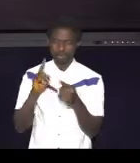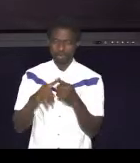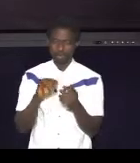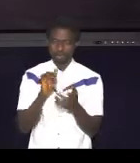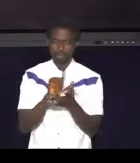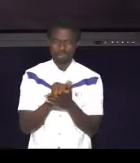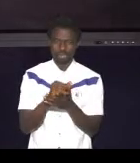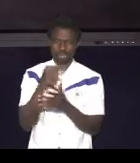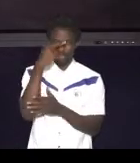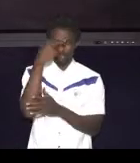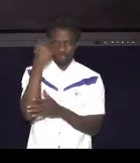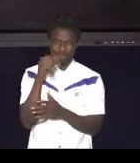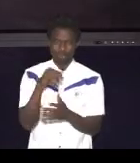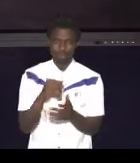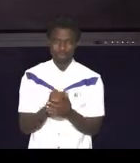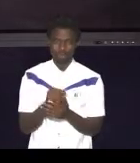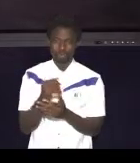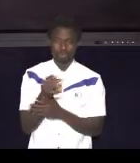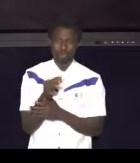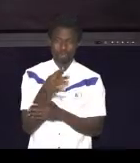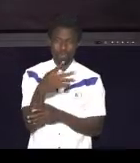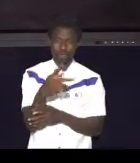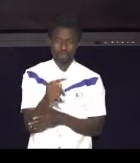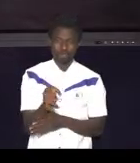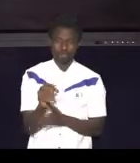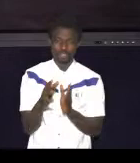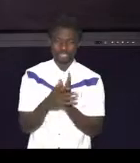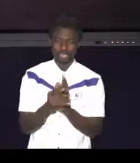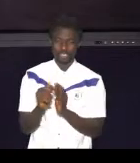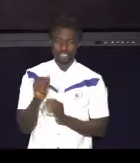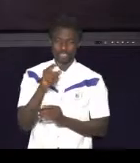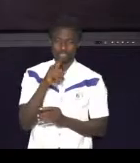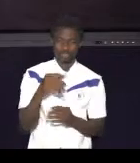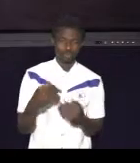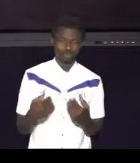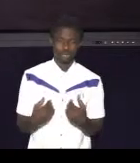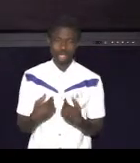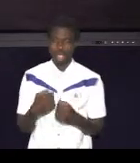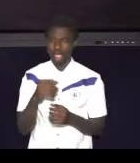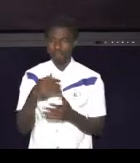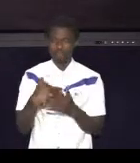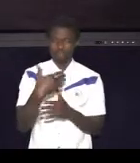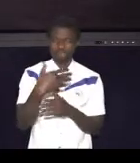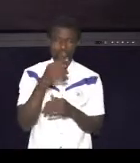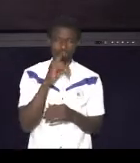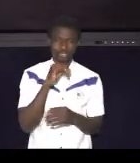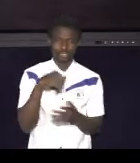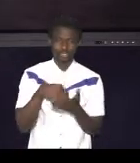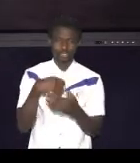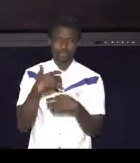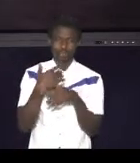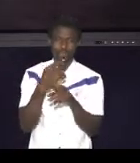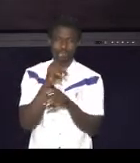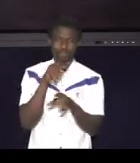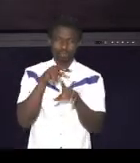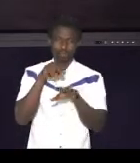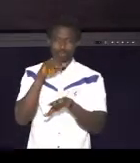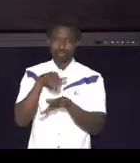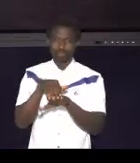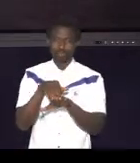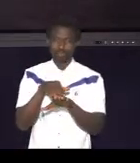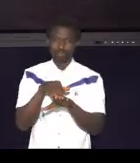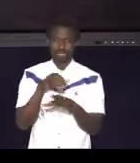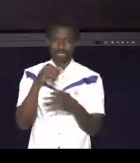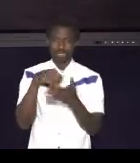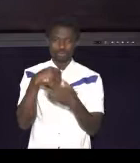effect because of the skills you possess. Next one is it makes you look good and feel